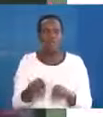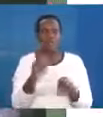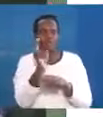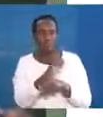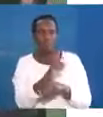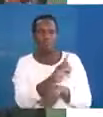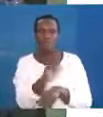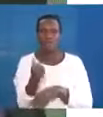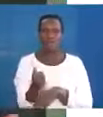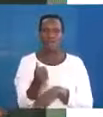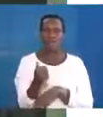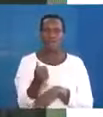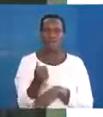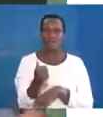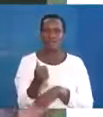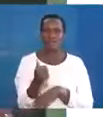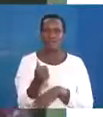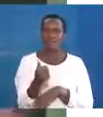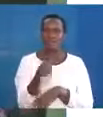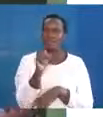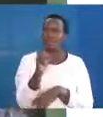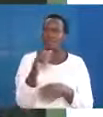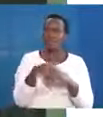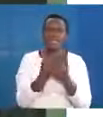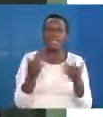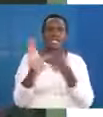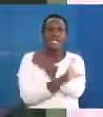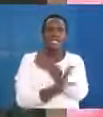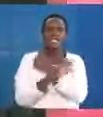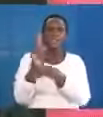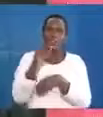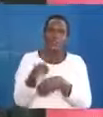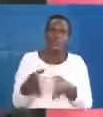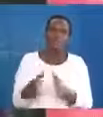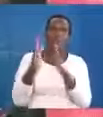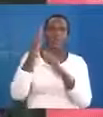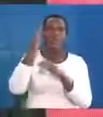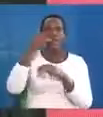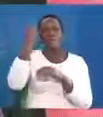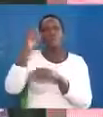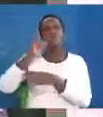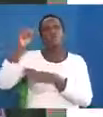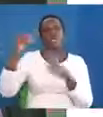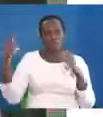If you go to Mexico, that is the thing. In many countries, that is the formula because the political parties are the actors.